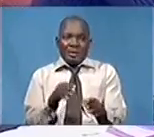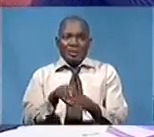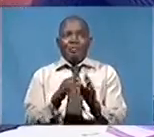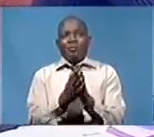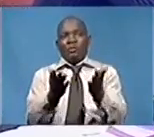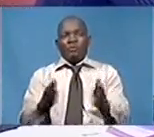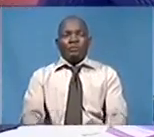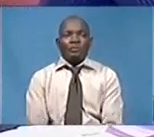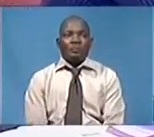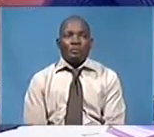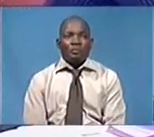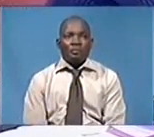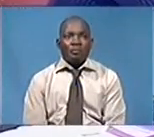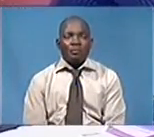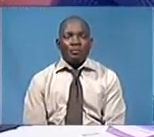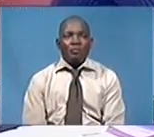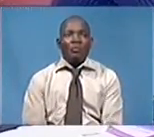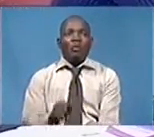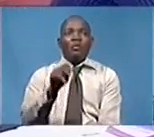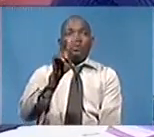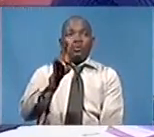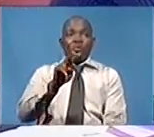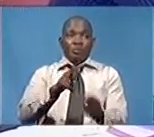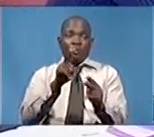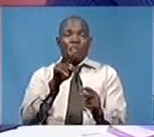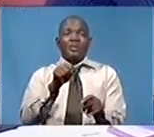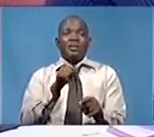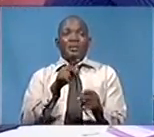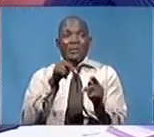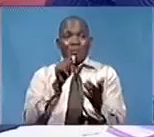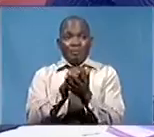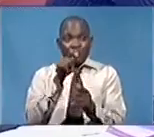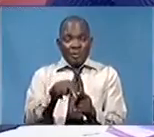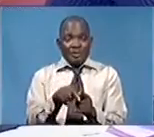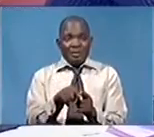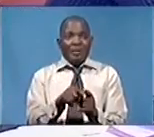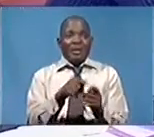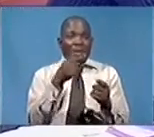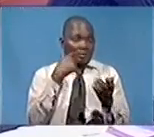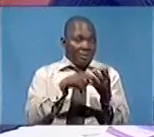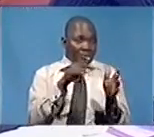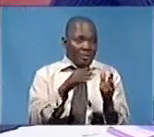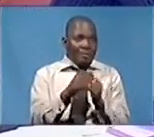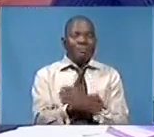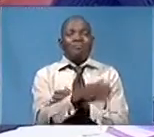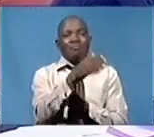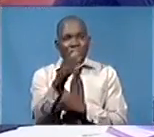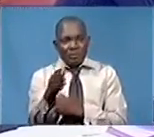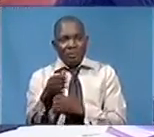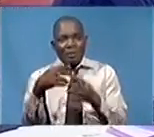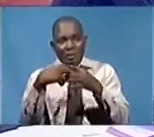register. And two says the voter shall go through biometric verification